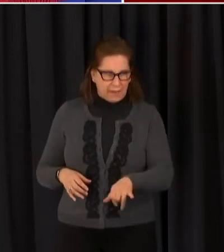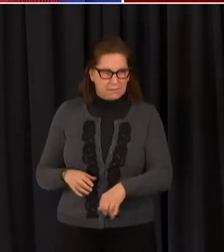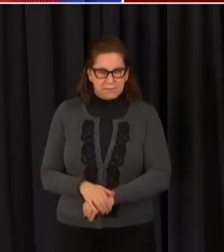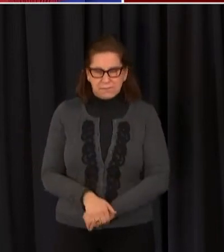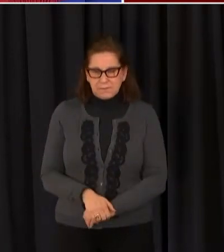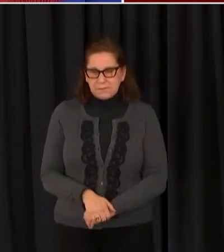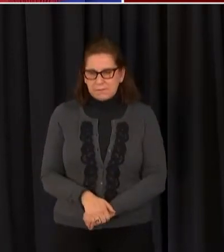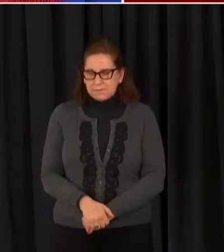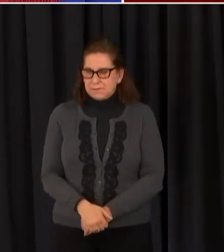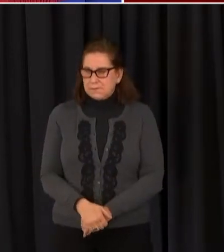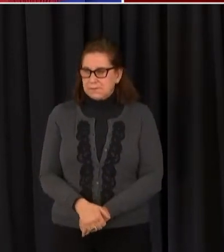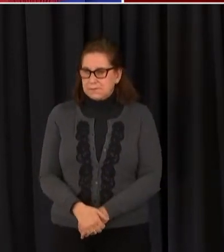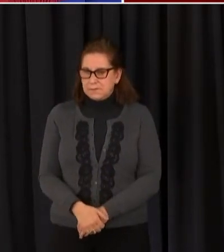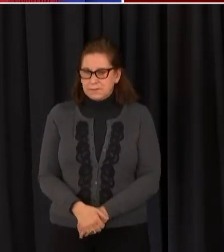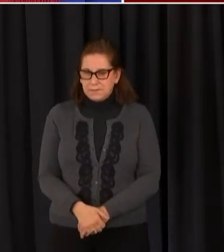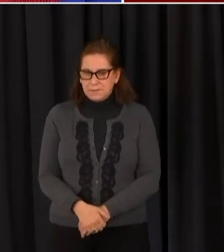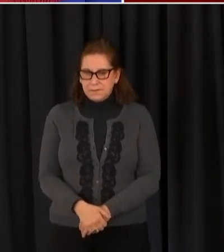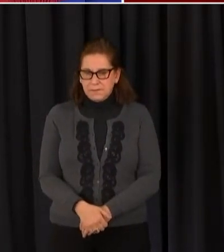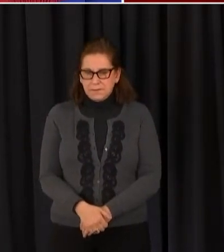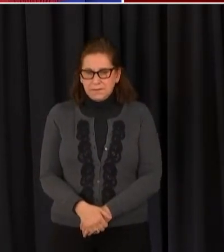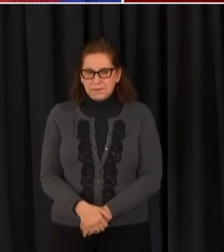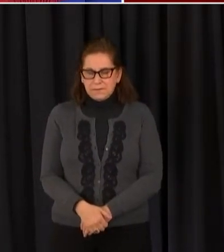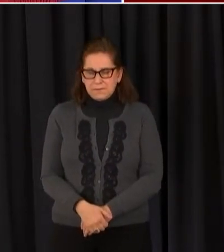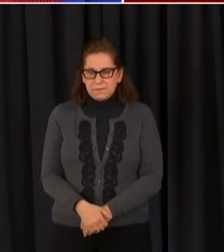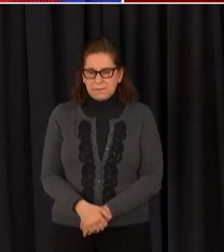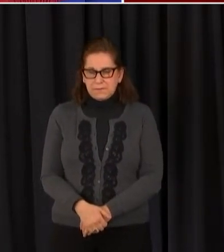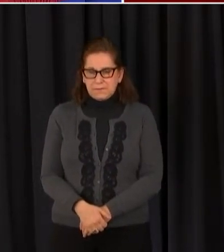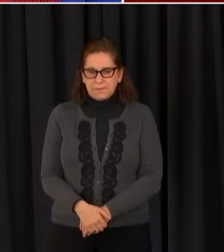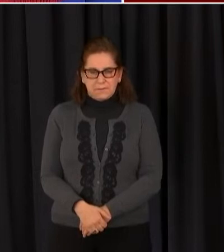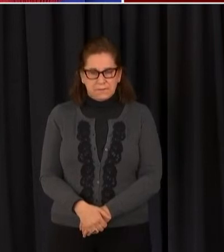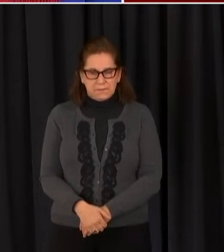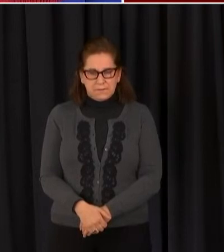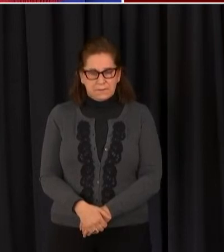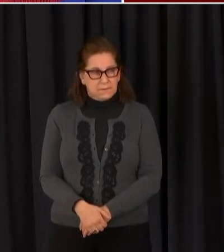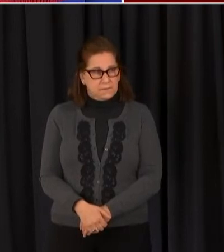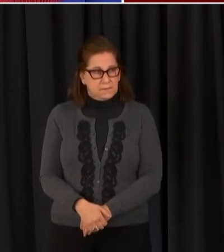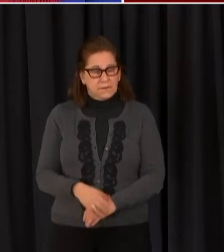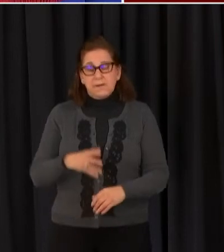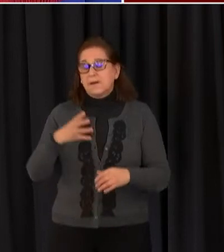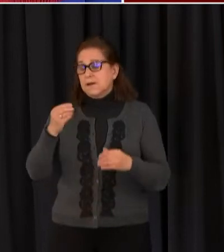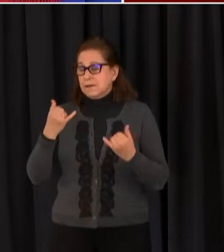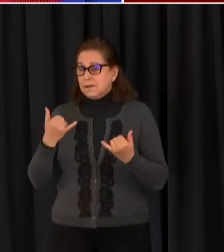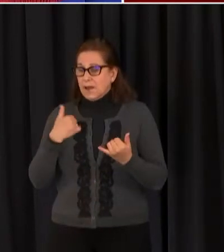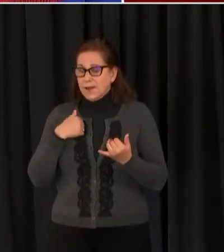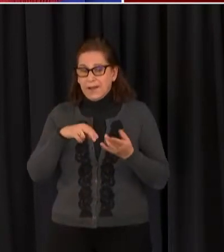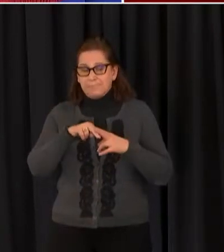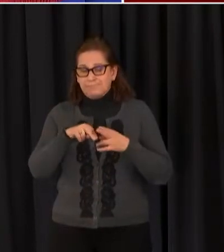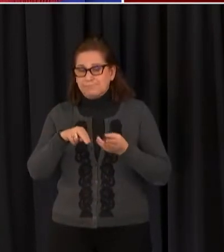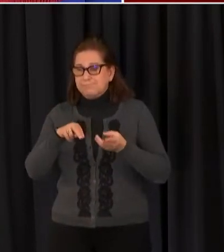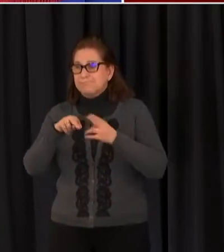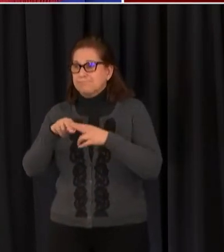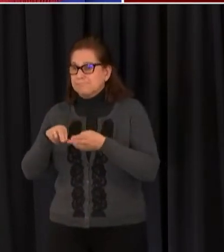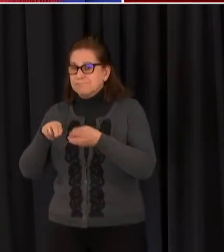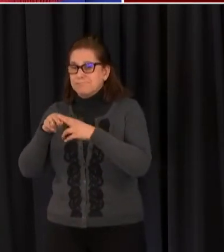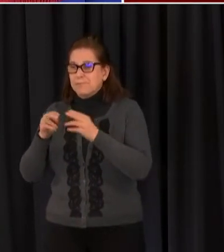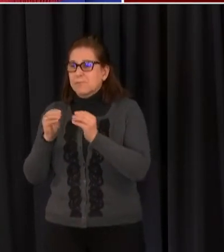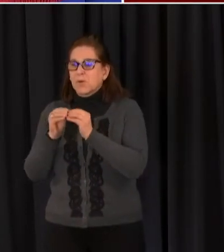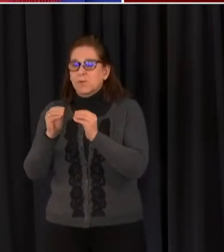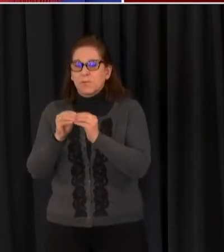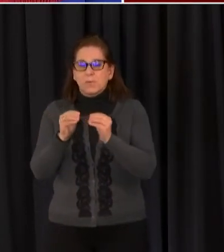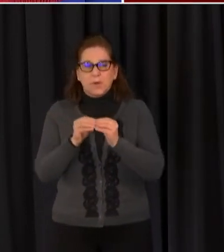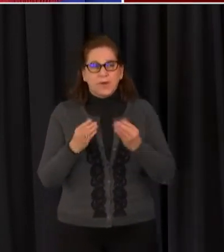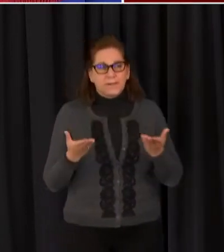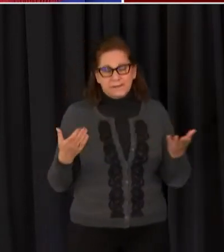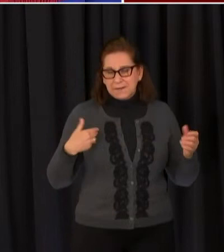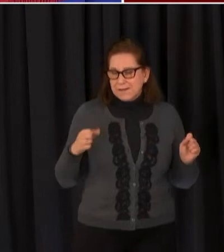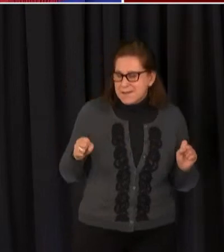getting vaccinated. But there are more and more things that we can do today, and there will be even more